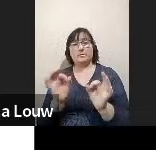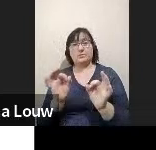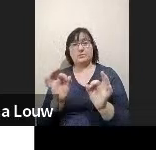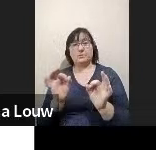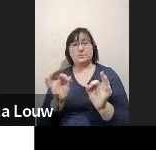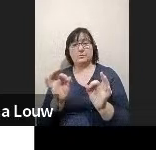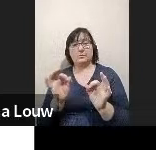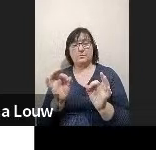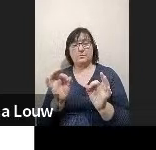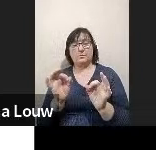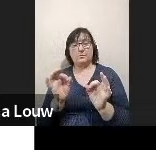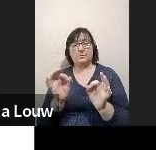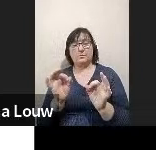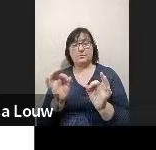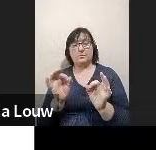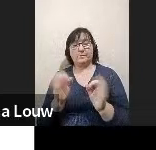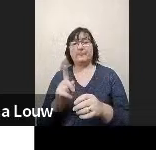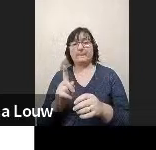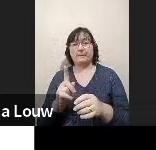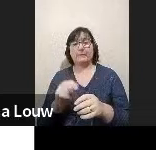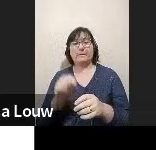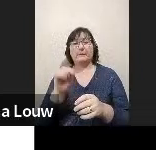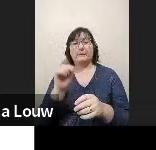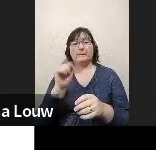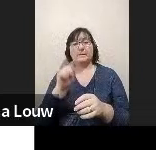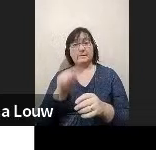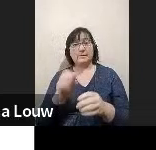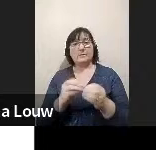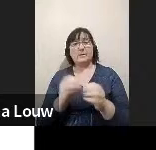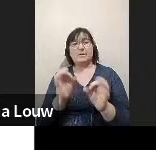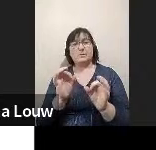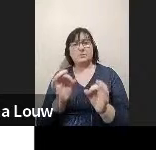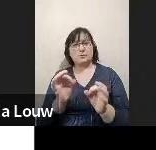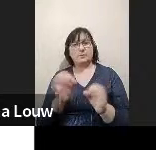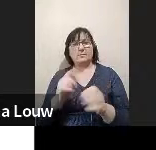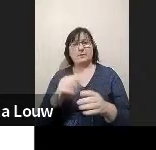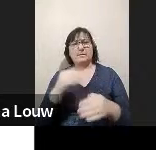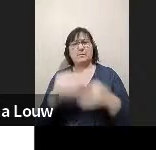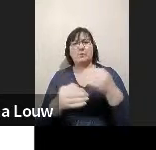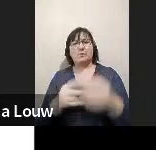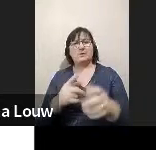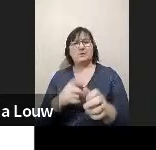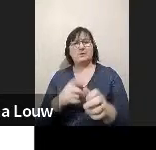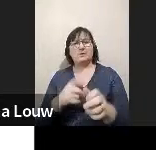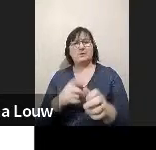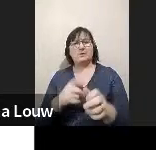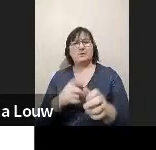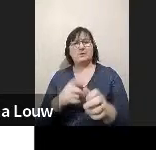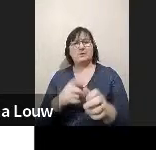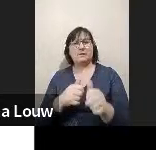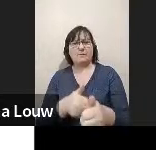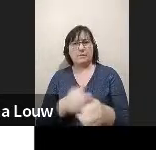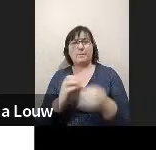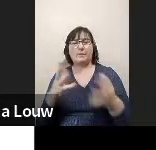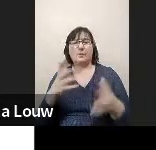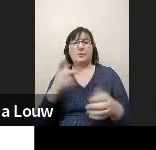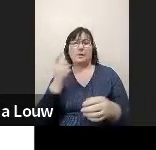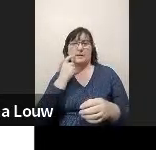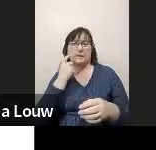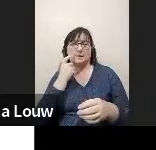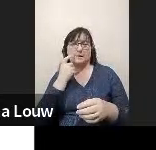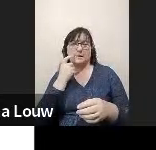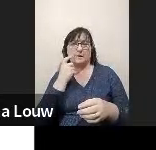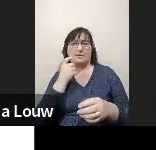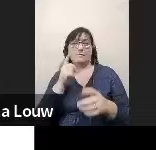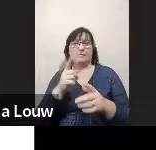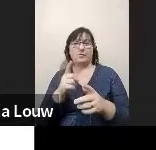being is this will ensure that the process that follows after will make it easier for you to comply with SARS on